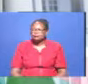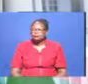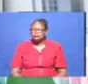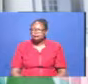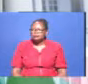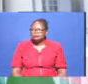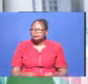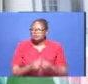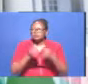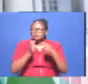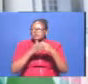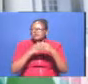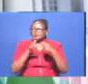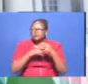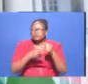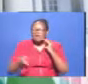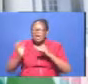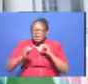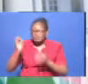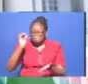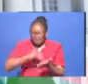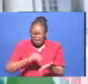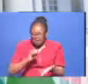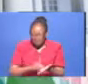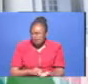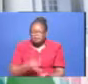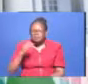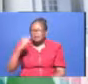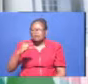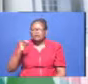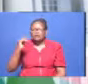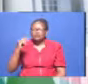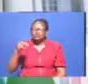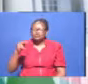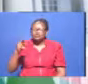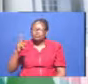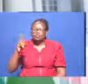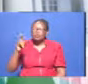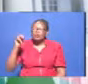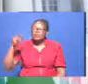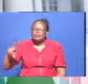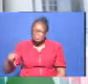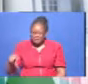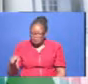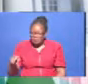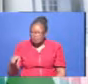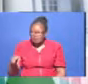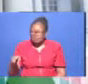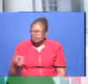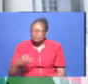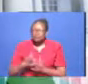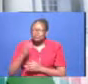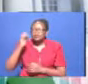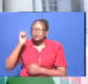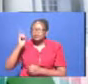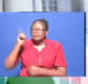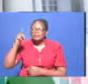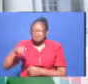In 1997, Karua would be re-elected to represent Gishogo constituency in parliament on a DP ticket. In